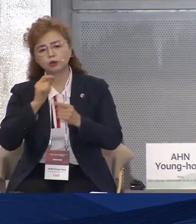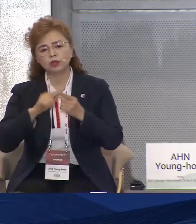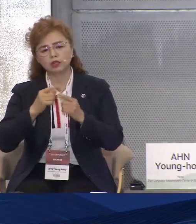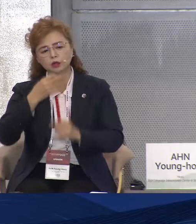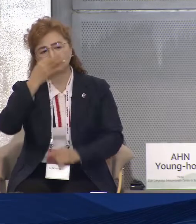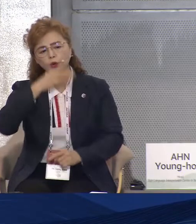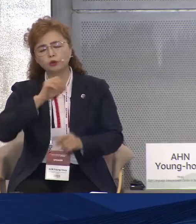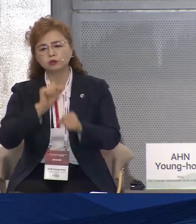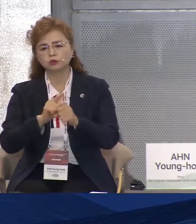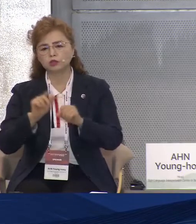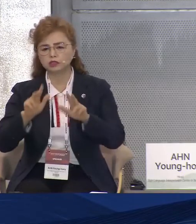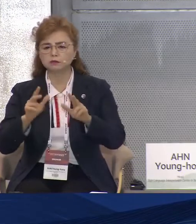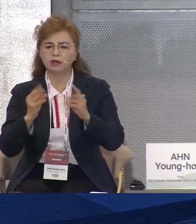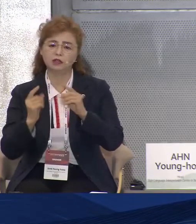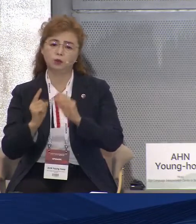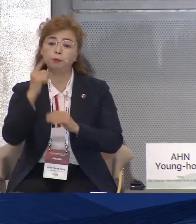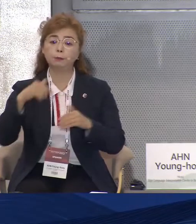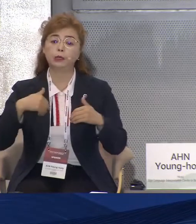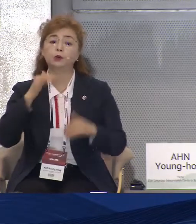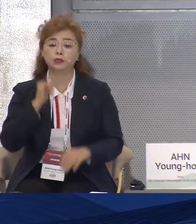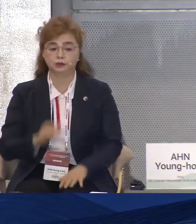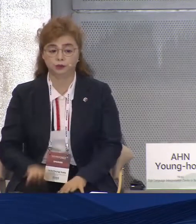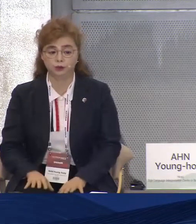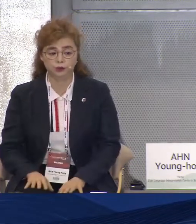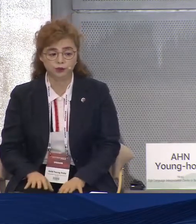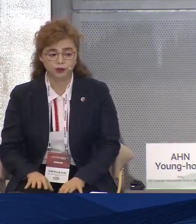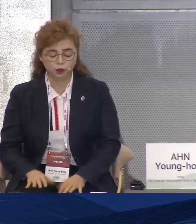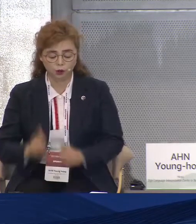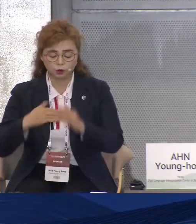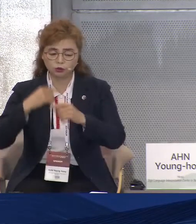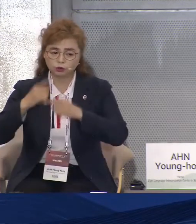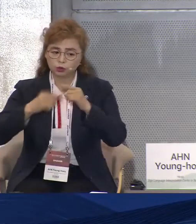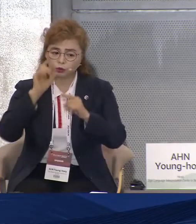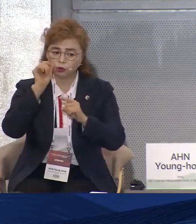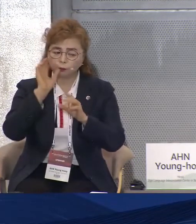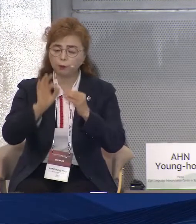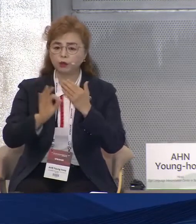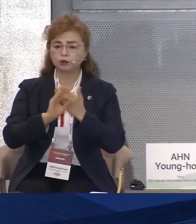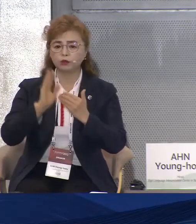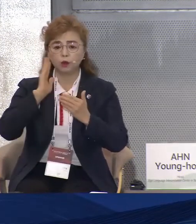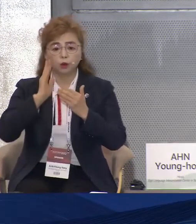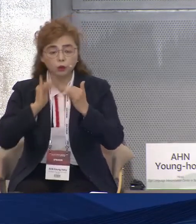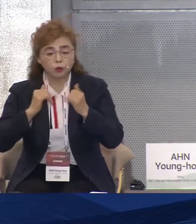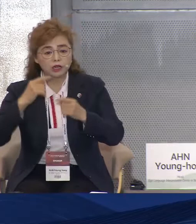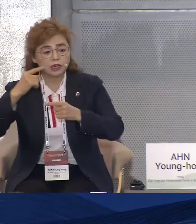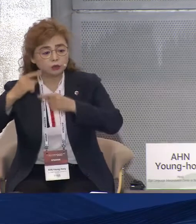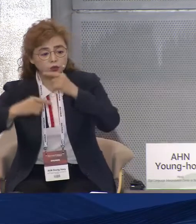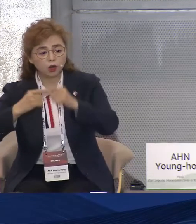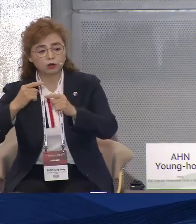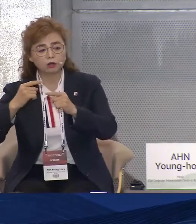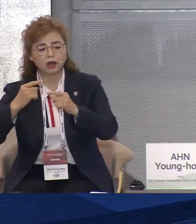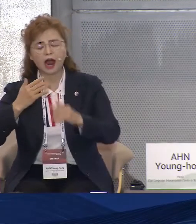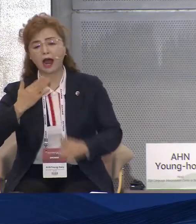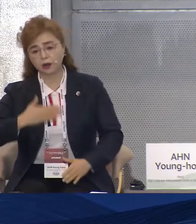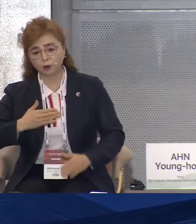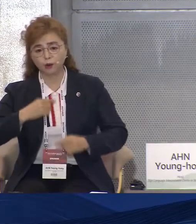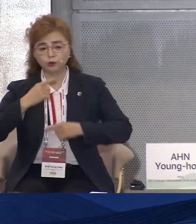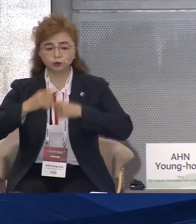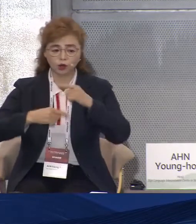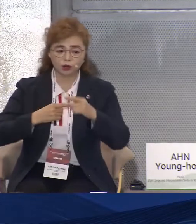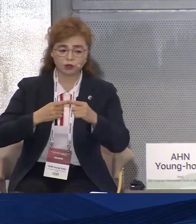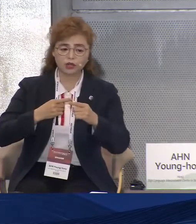And for that, we have to improve the efficiency of a public sign language